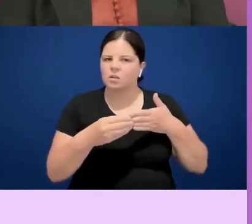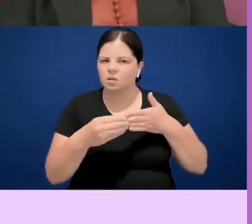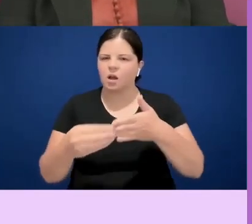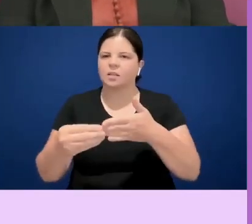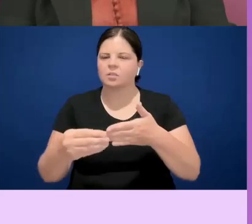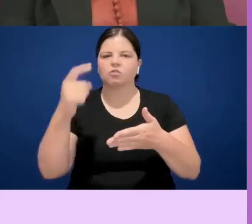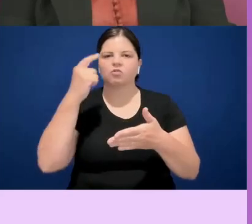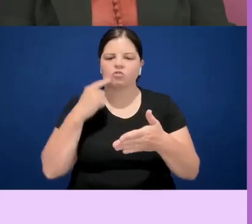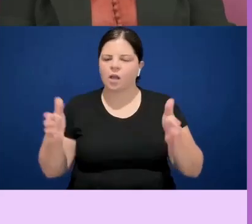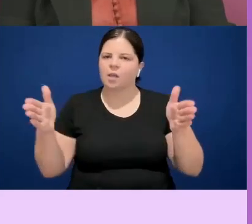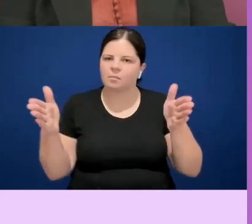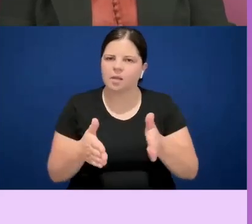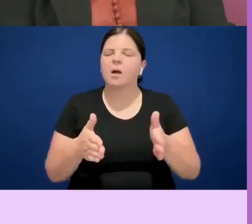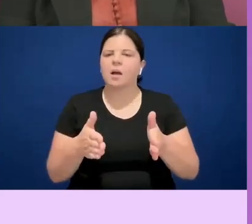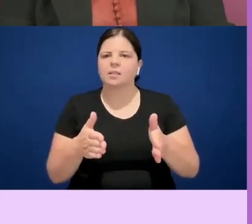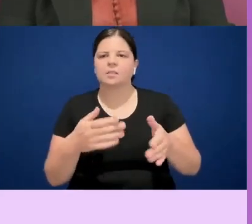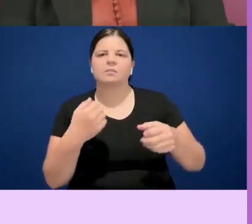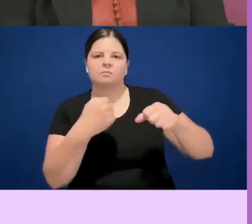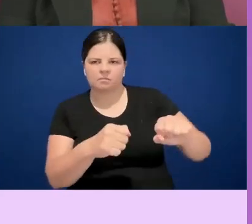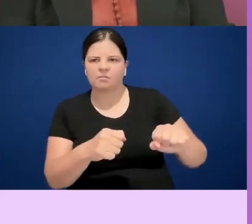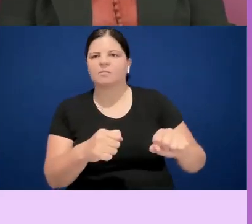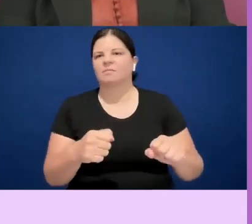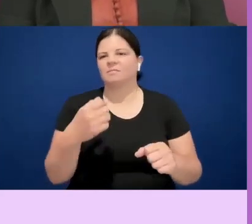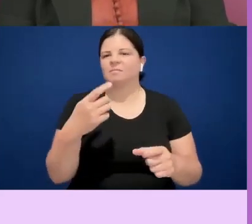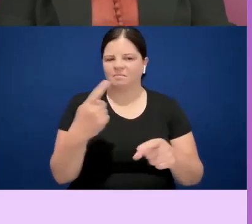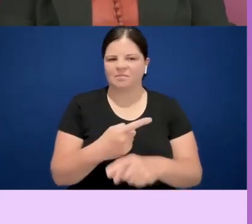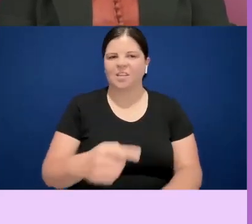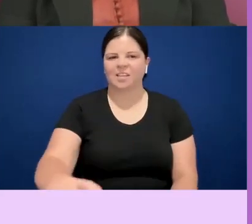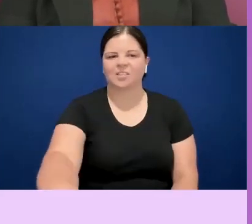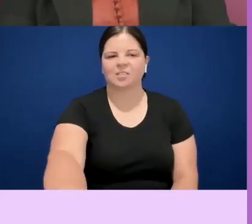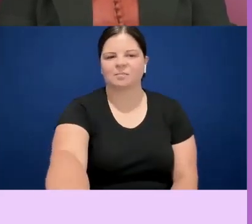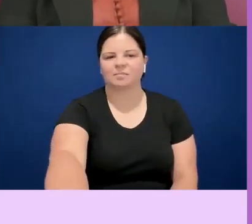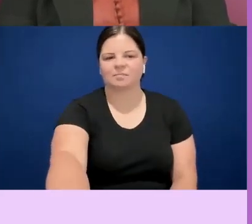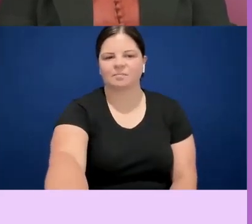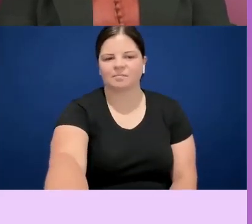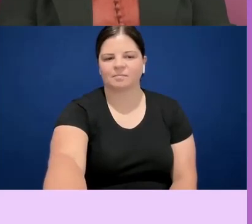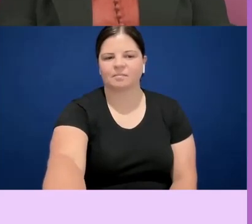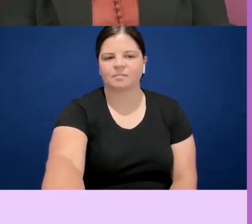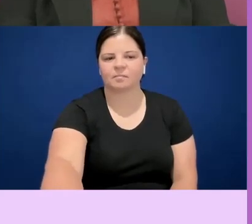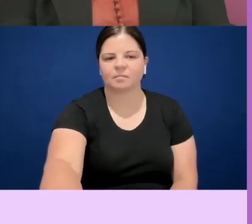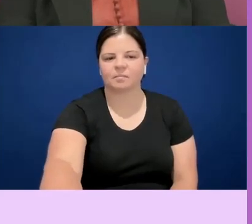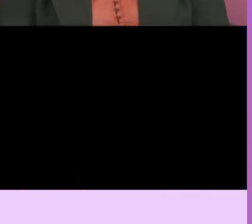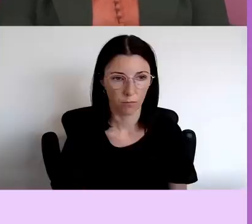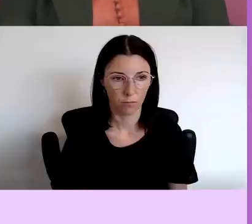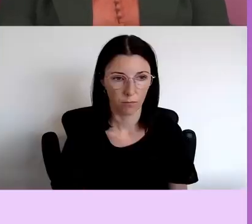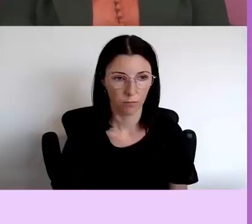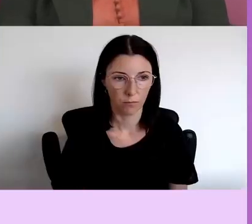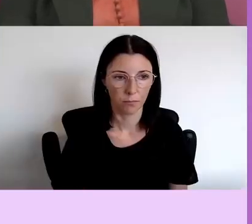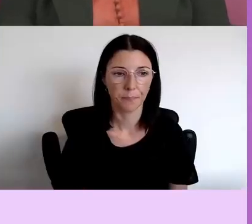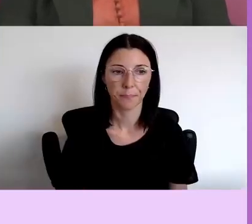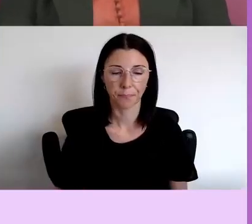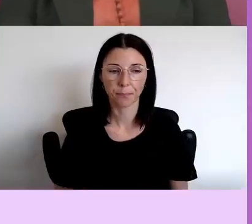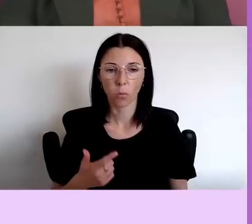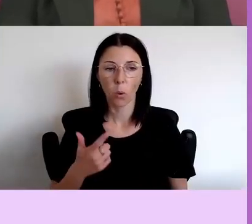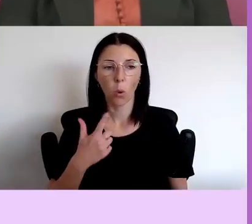and prevent corruption and misconduct. And in developing them, we consulted directly with people